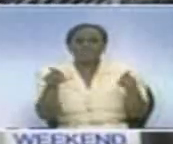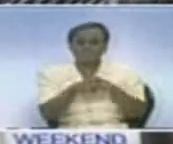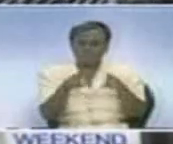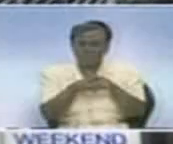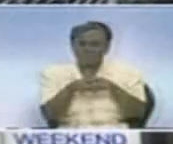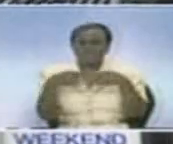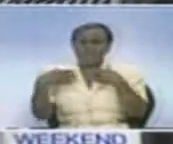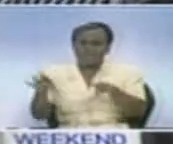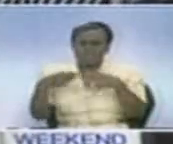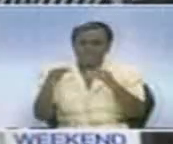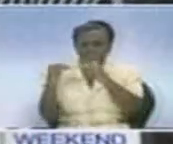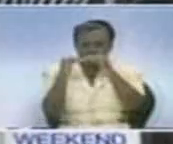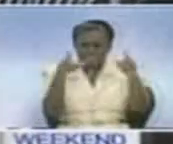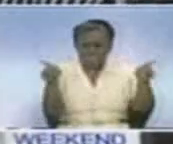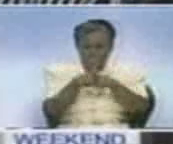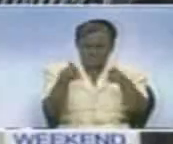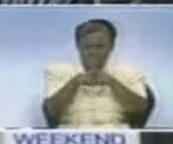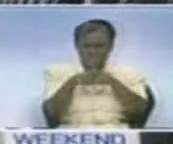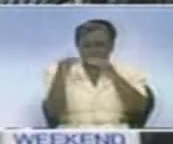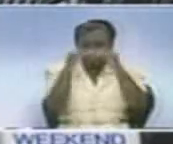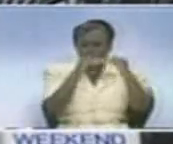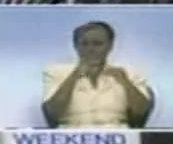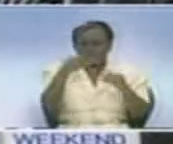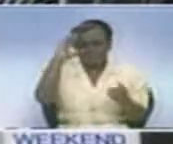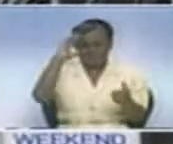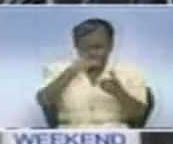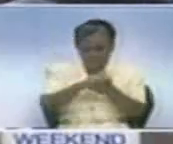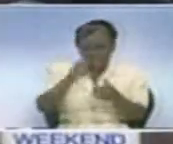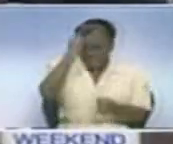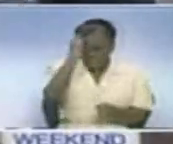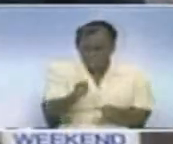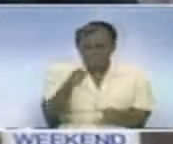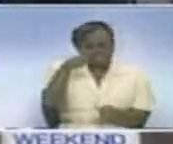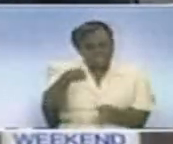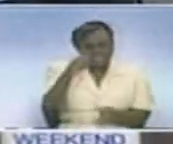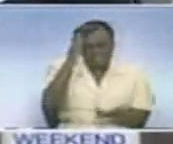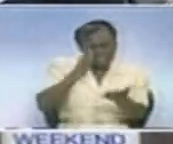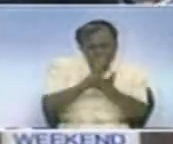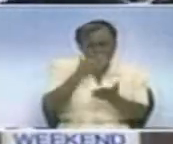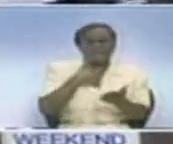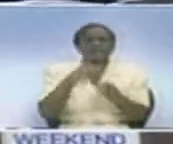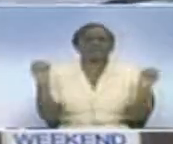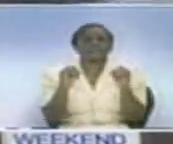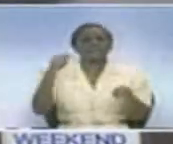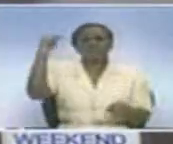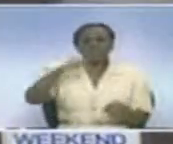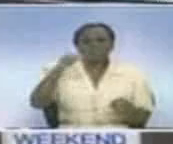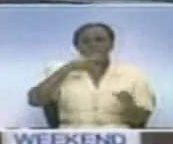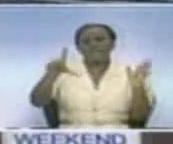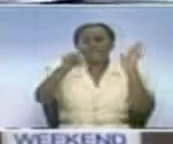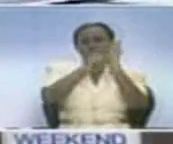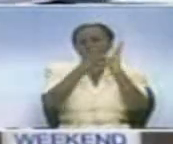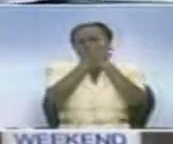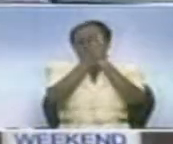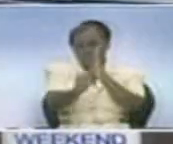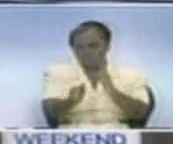leaves in equal measure. Some of them believe the justice system has been unjust. Today, the legal experts and